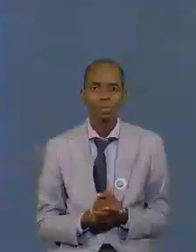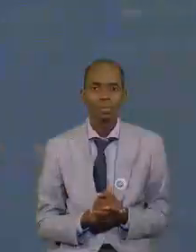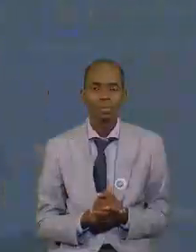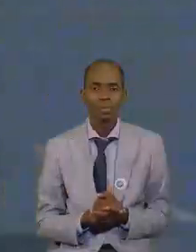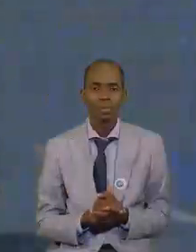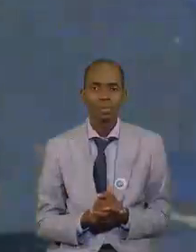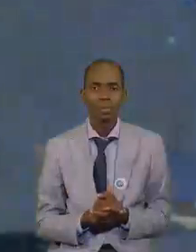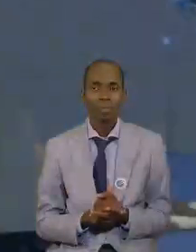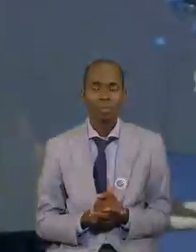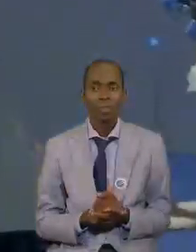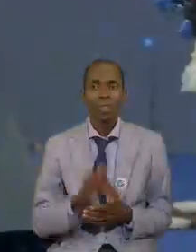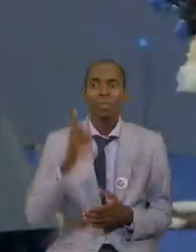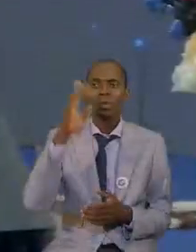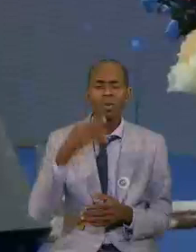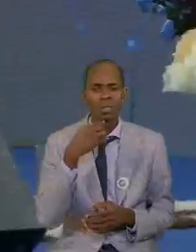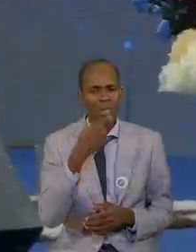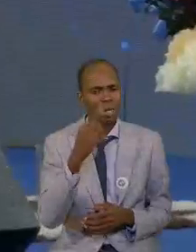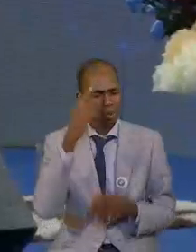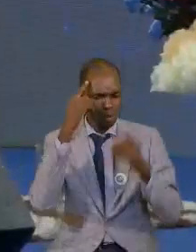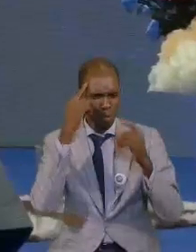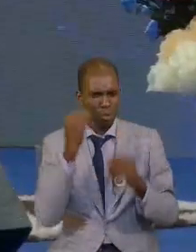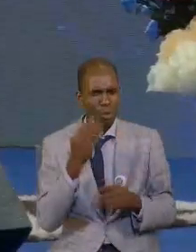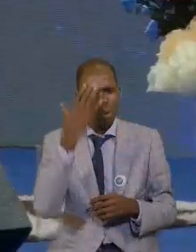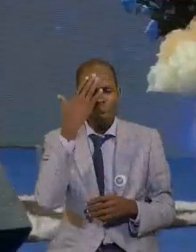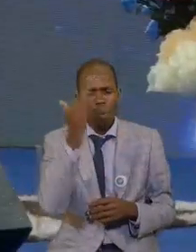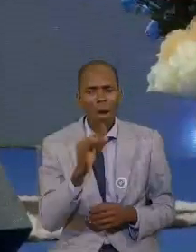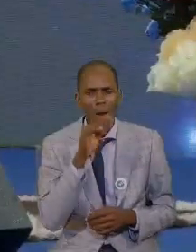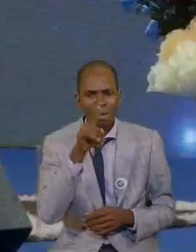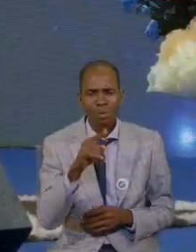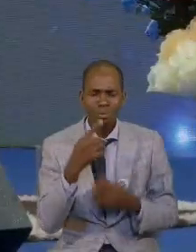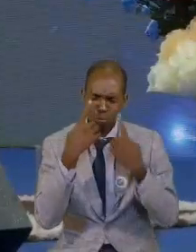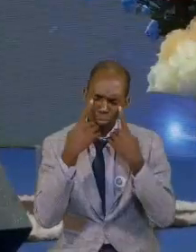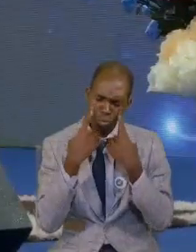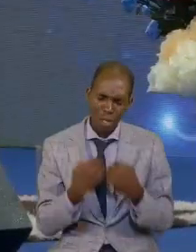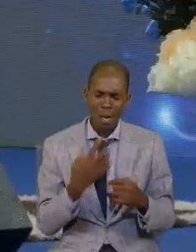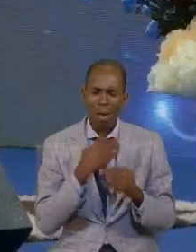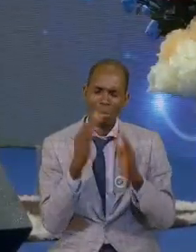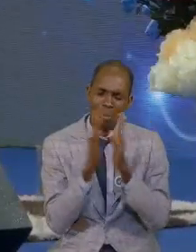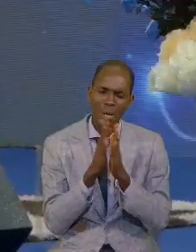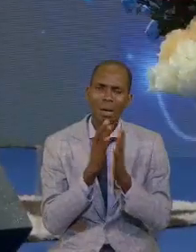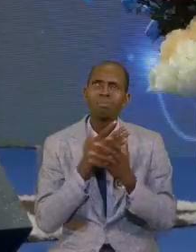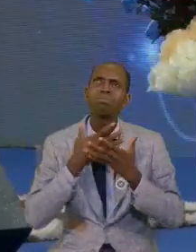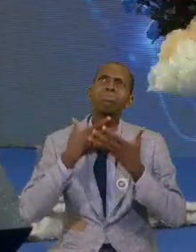God said, Moses, why are you crying and praying and shouting?